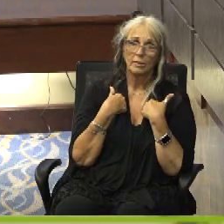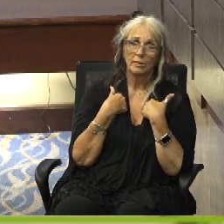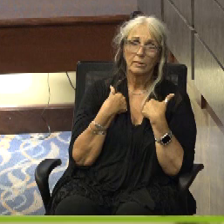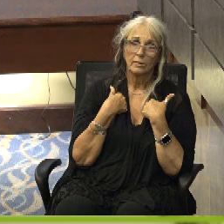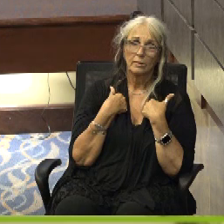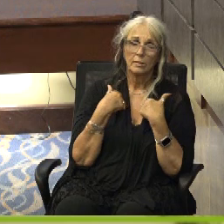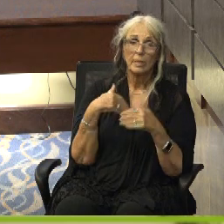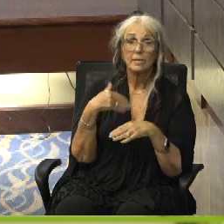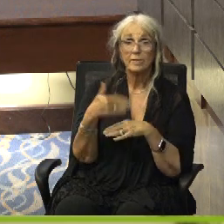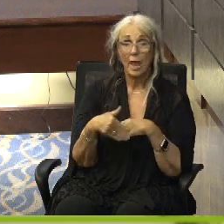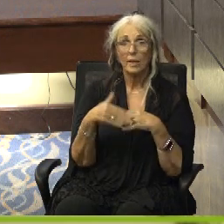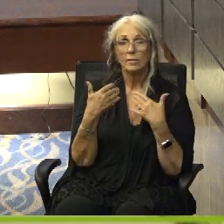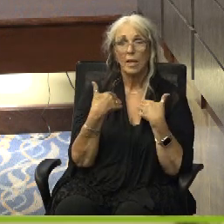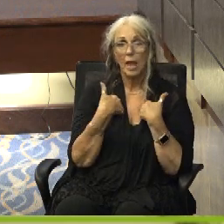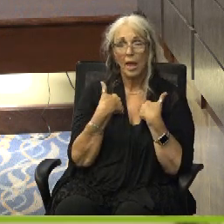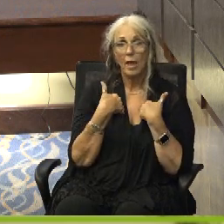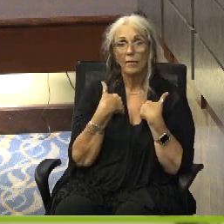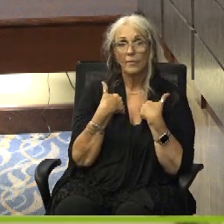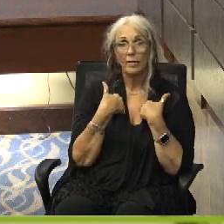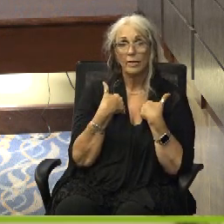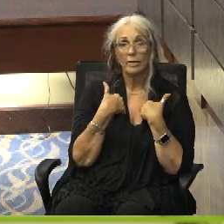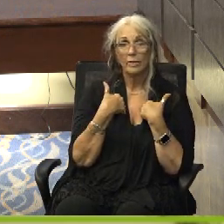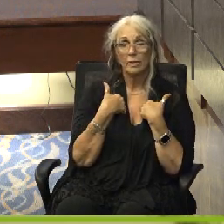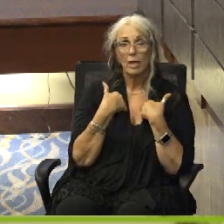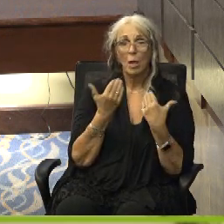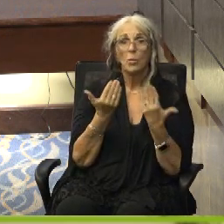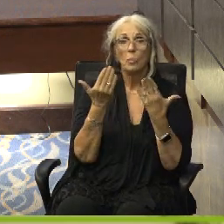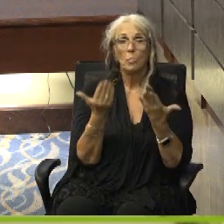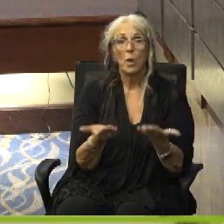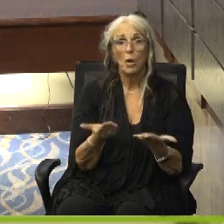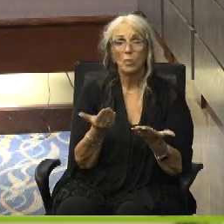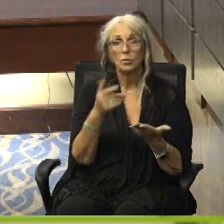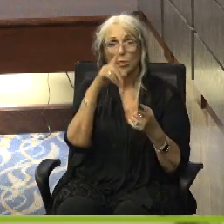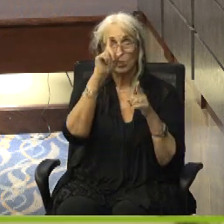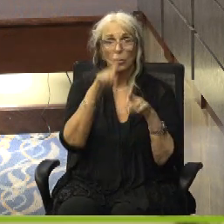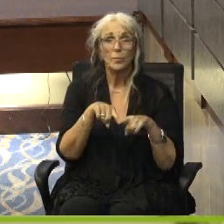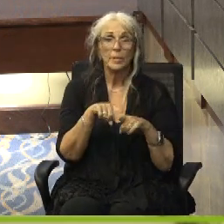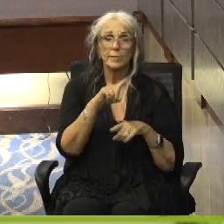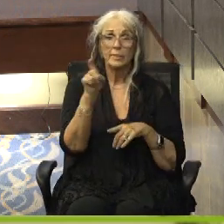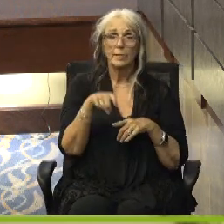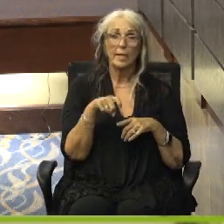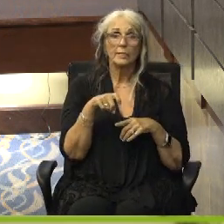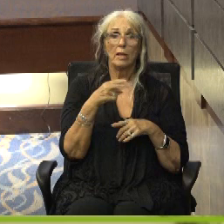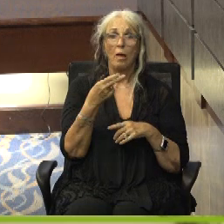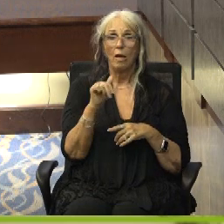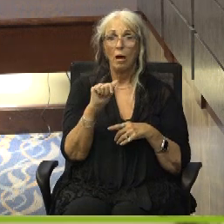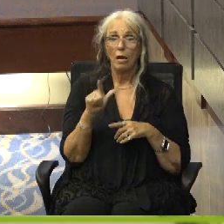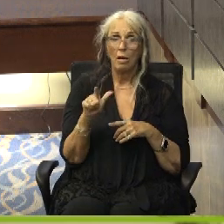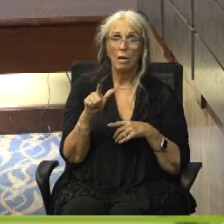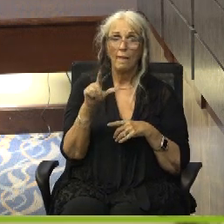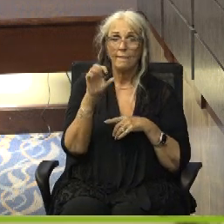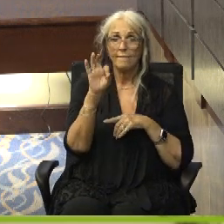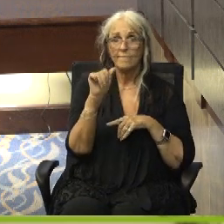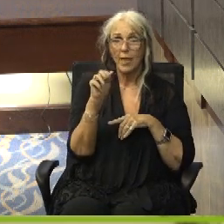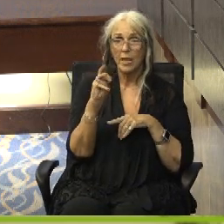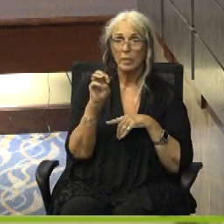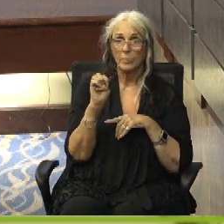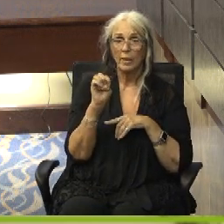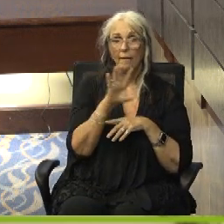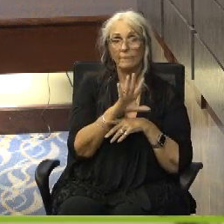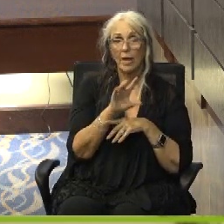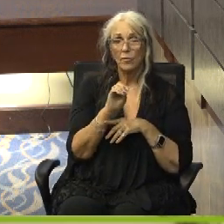The next project that we have is a proposed agreement with the Texas Sports Hall of Fame. So the Texas Sports Hall of Fame is a